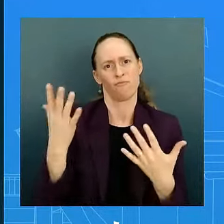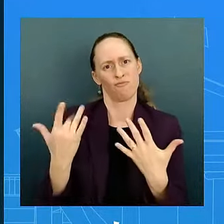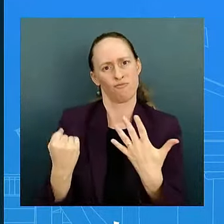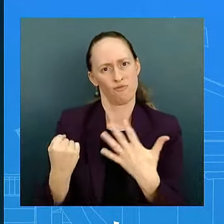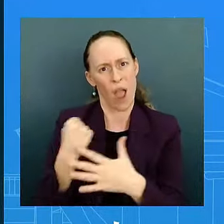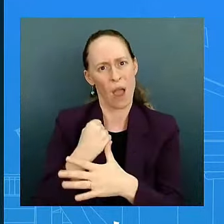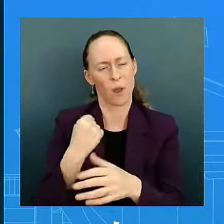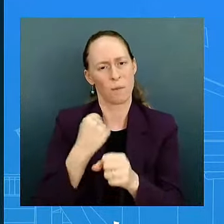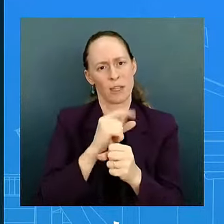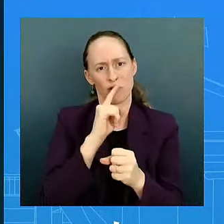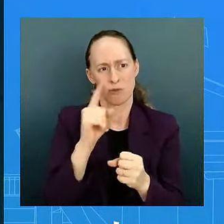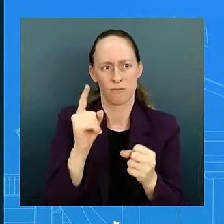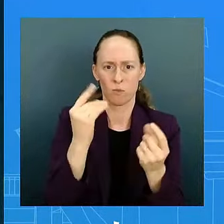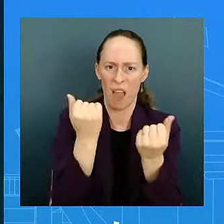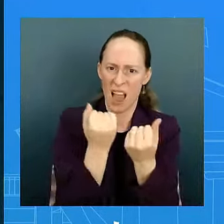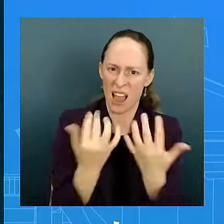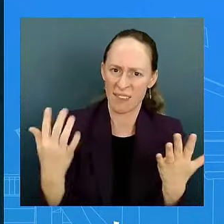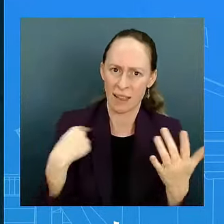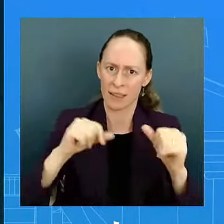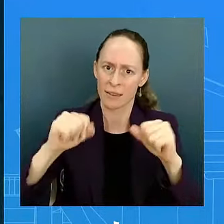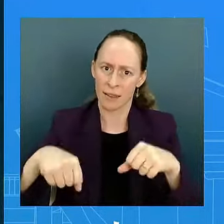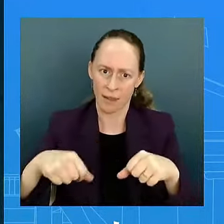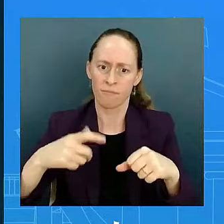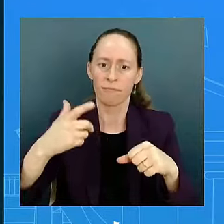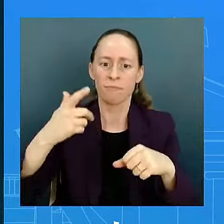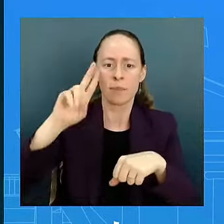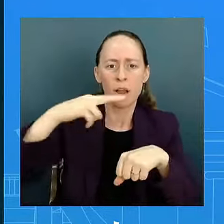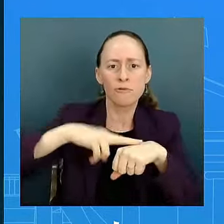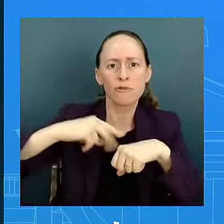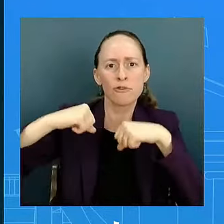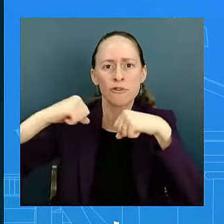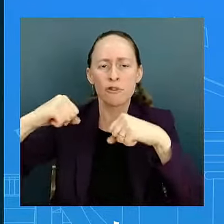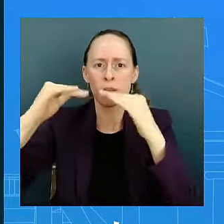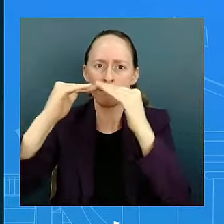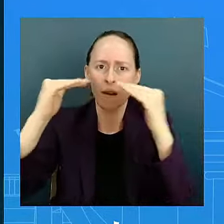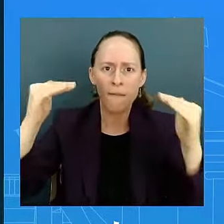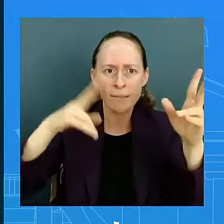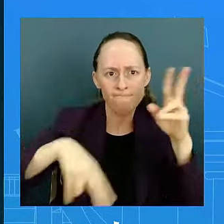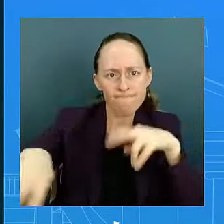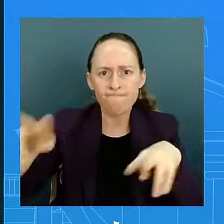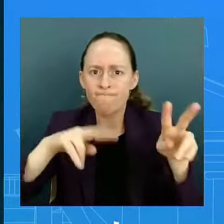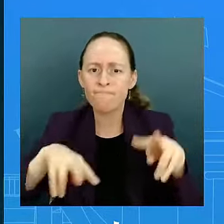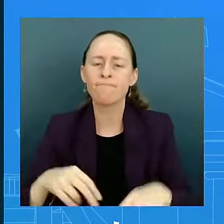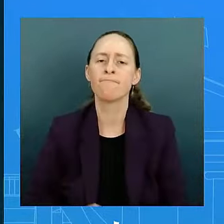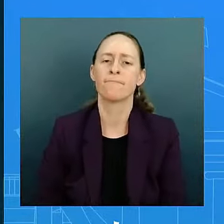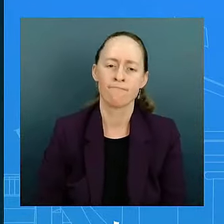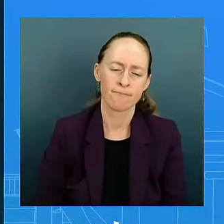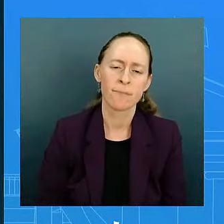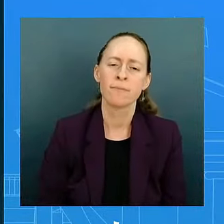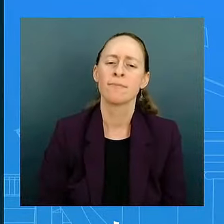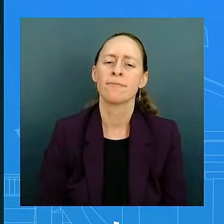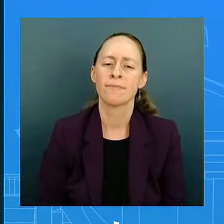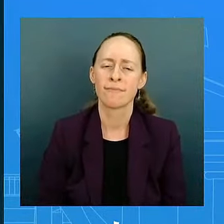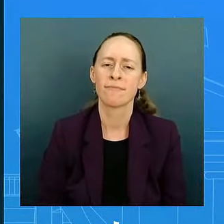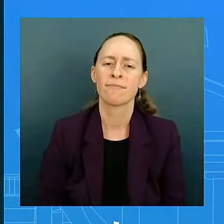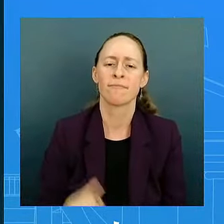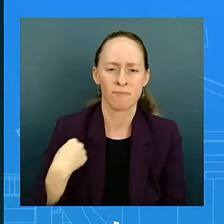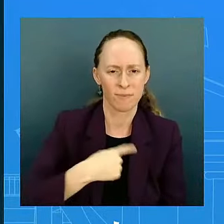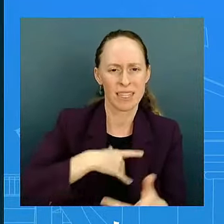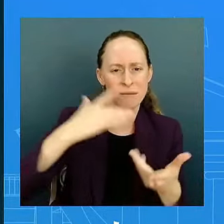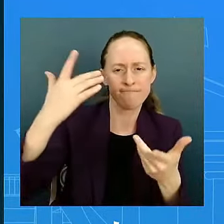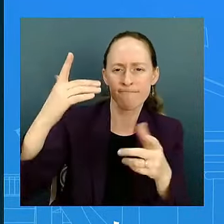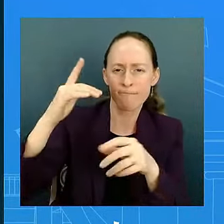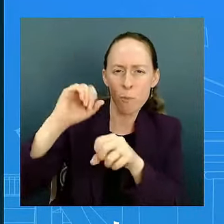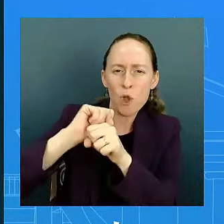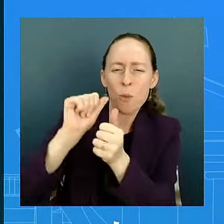our national security, right? To make sure that we have to do everything that we can to work with our partners. And de-escalating the tensions in the Middle